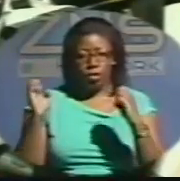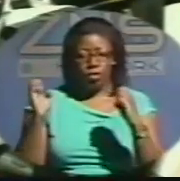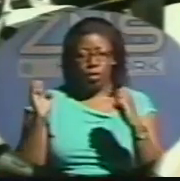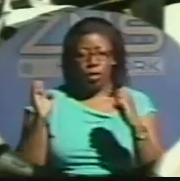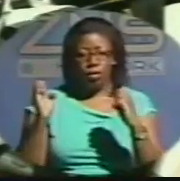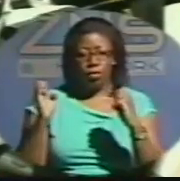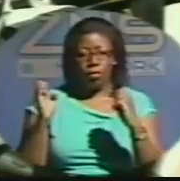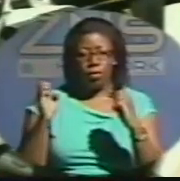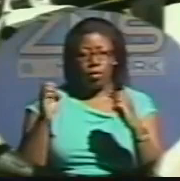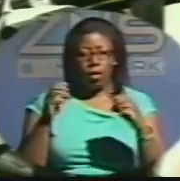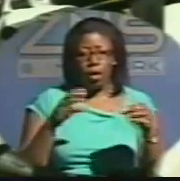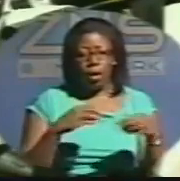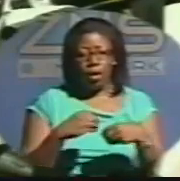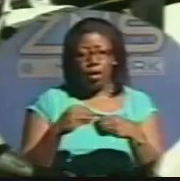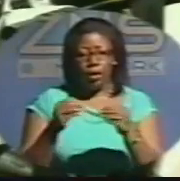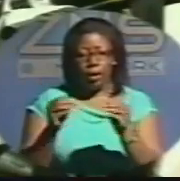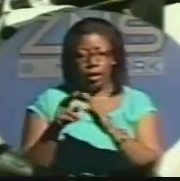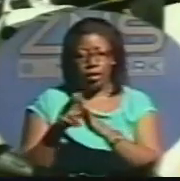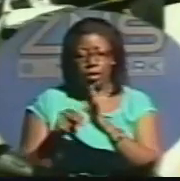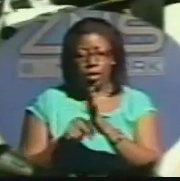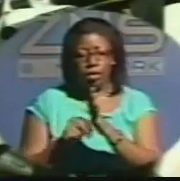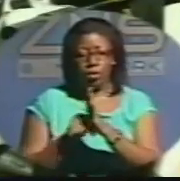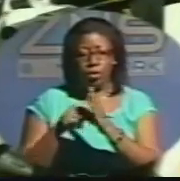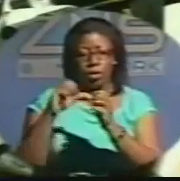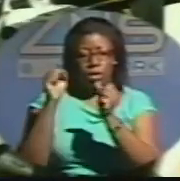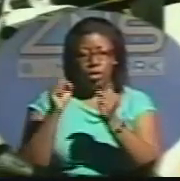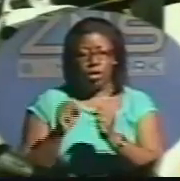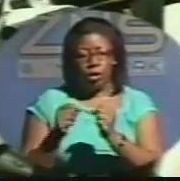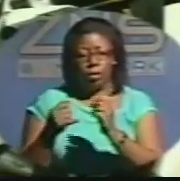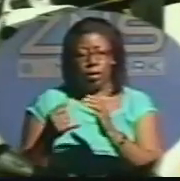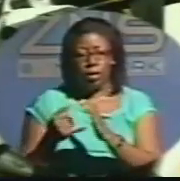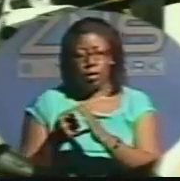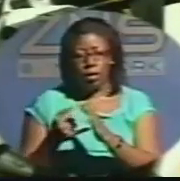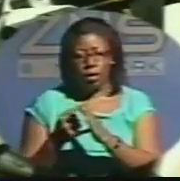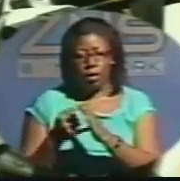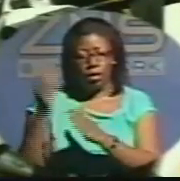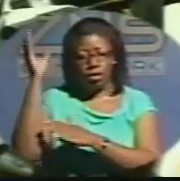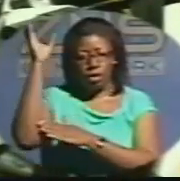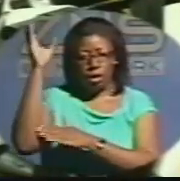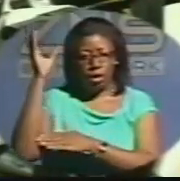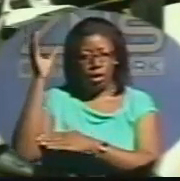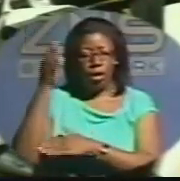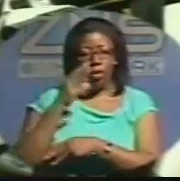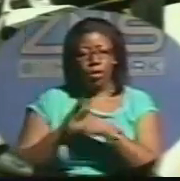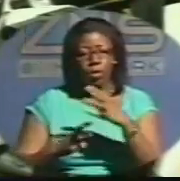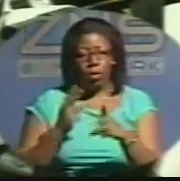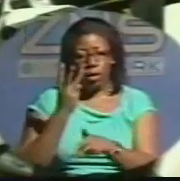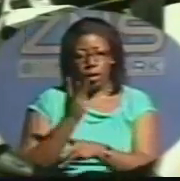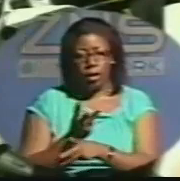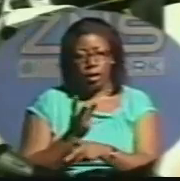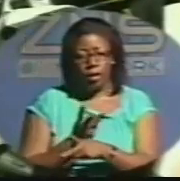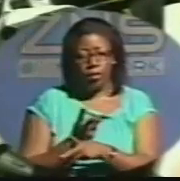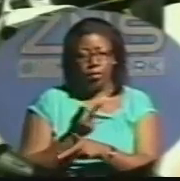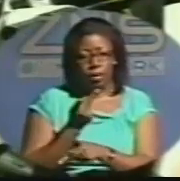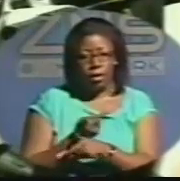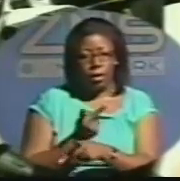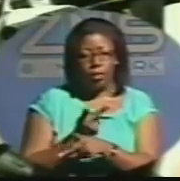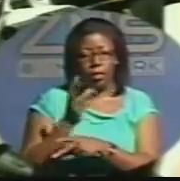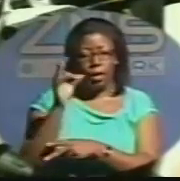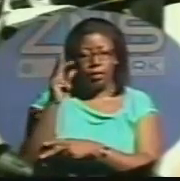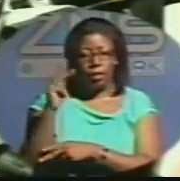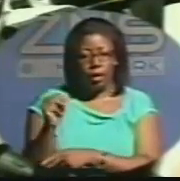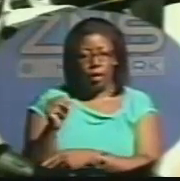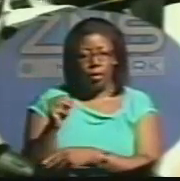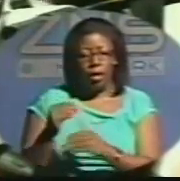our organization must assist in molding and shaping them. The Charlies of this world, so as to help to keep the FNM in the forefront of